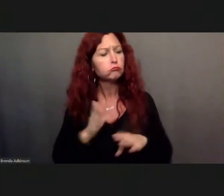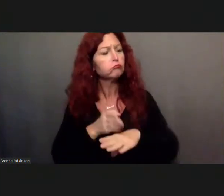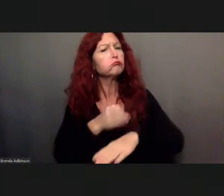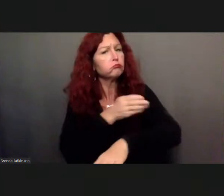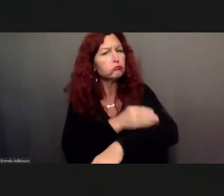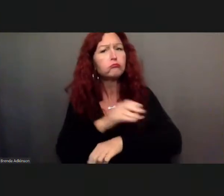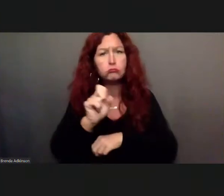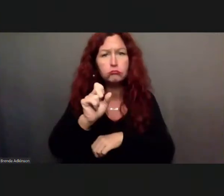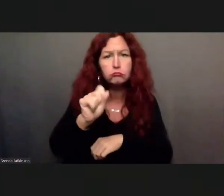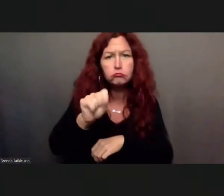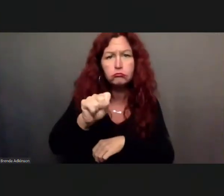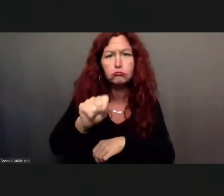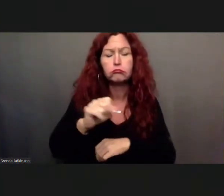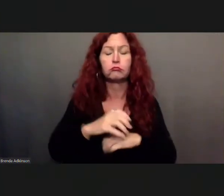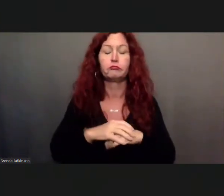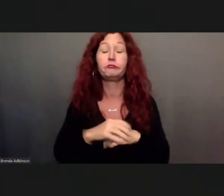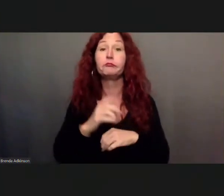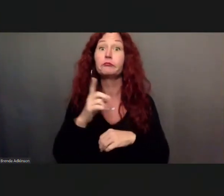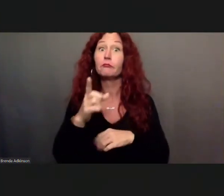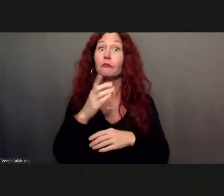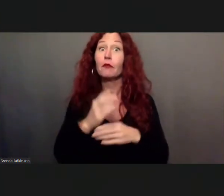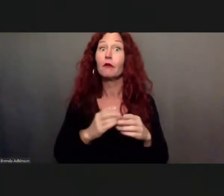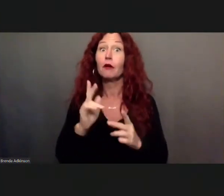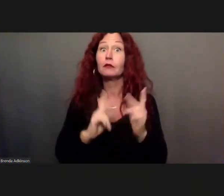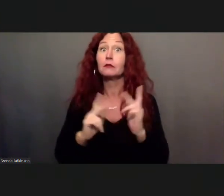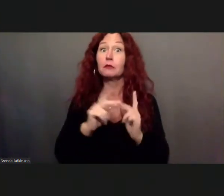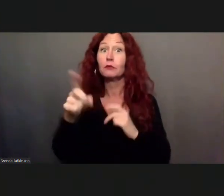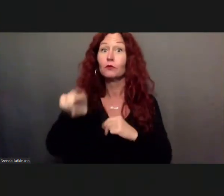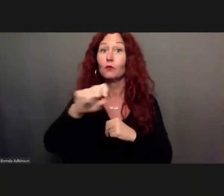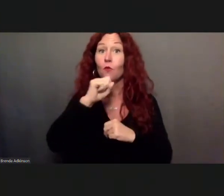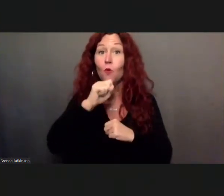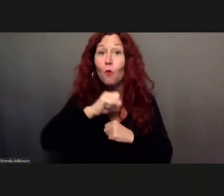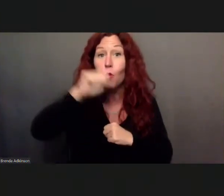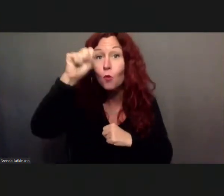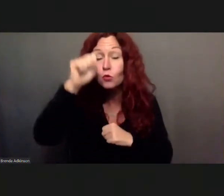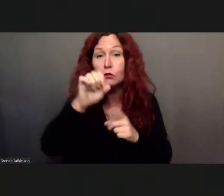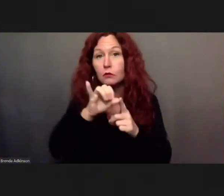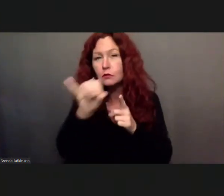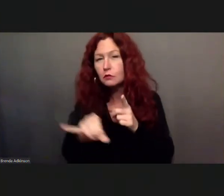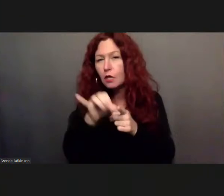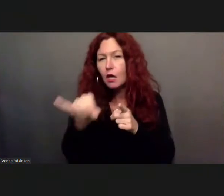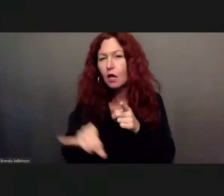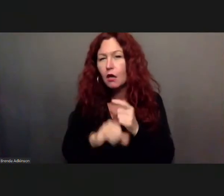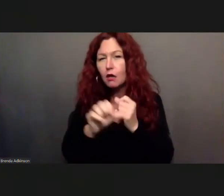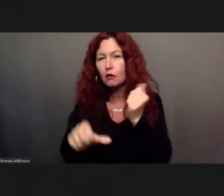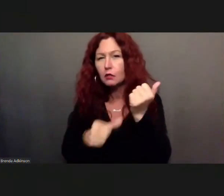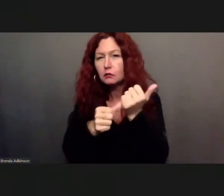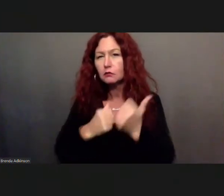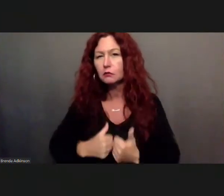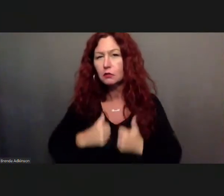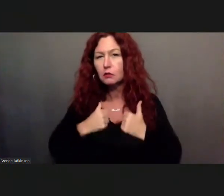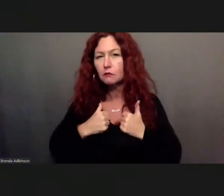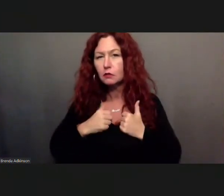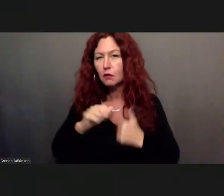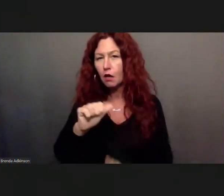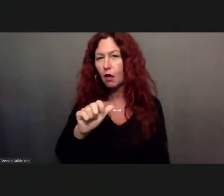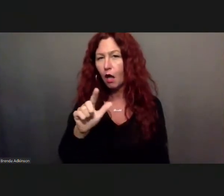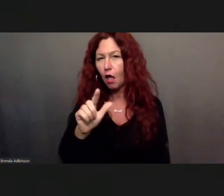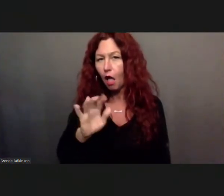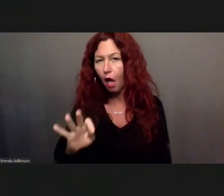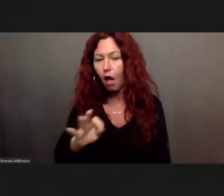patients who need to isolate but are not severely ill. Now, I want to ask a favor of those who have recovered from